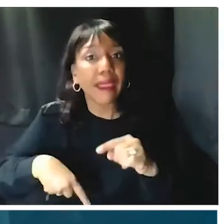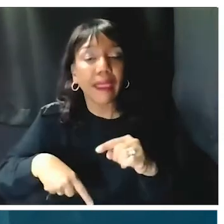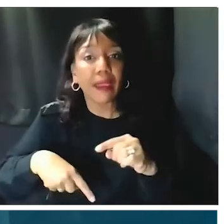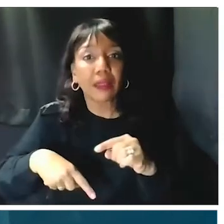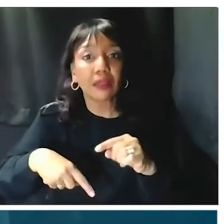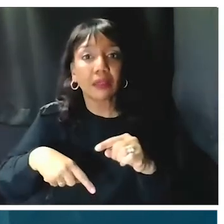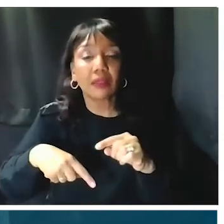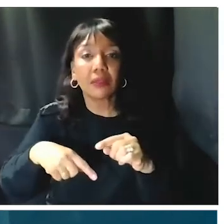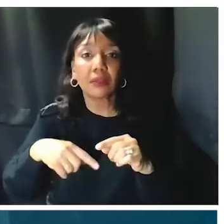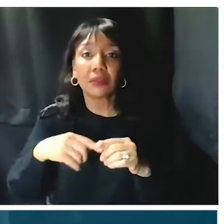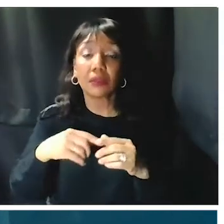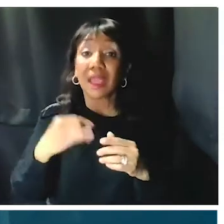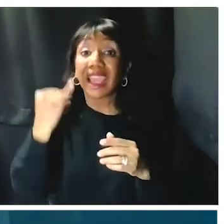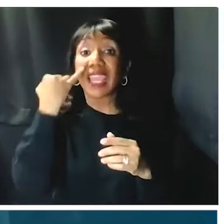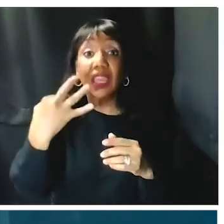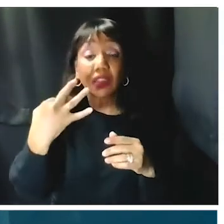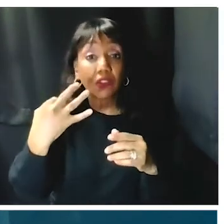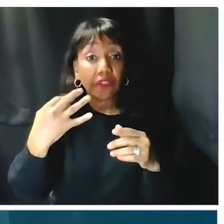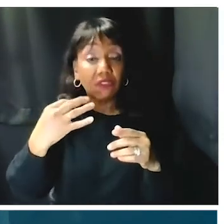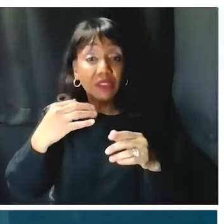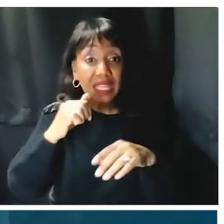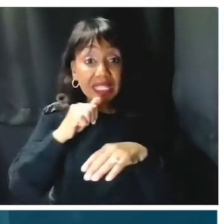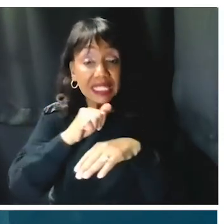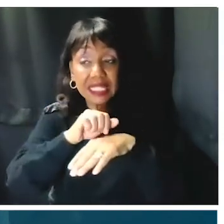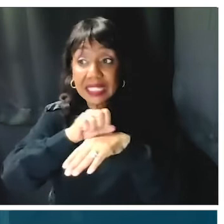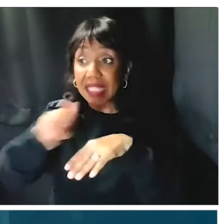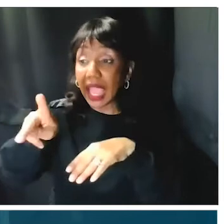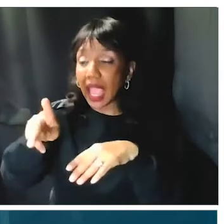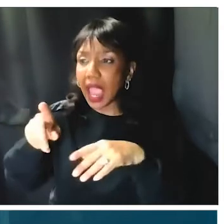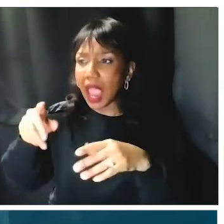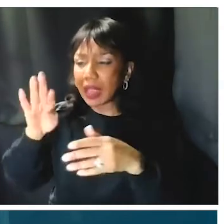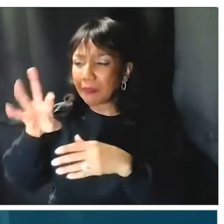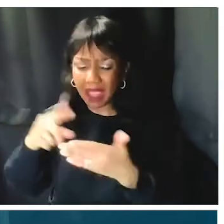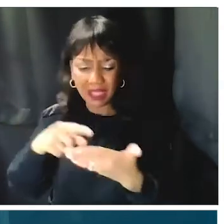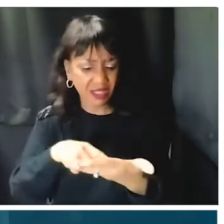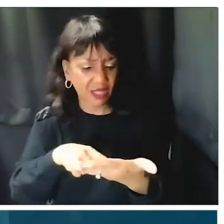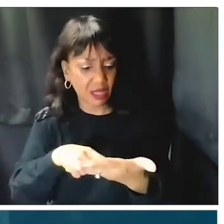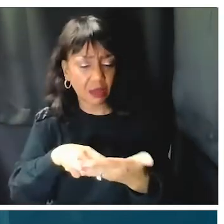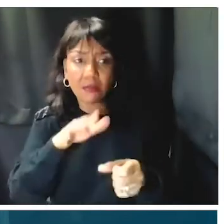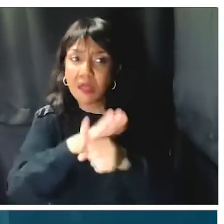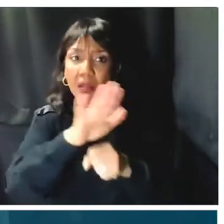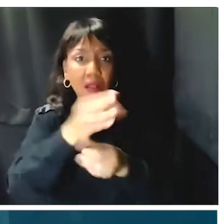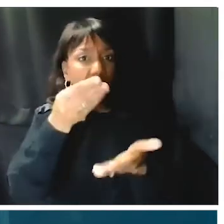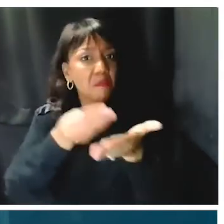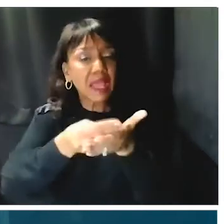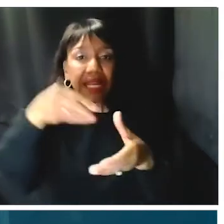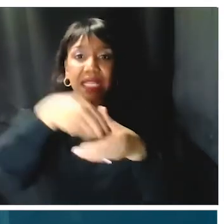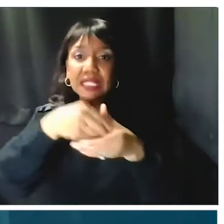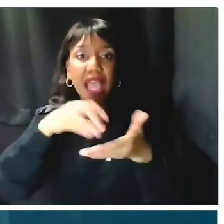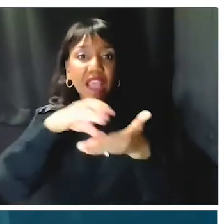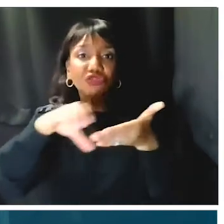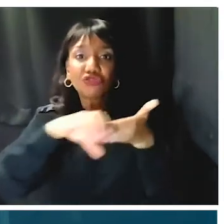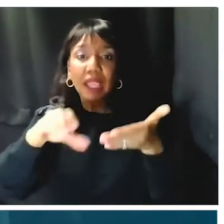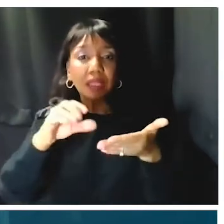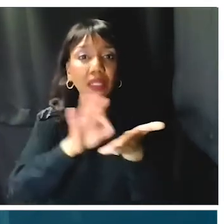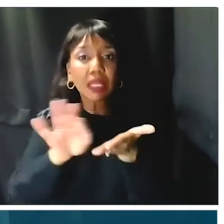payment. If the transaction is sent to your bank and the bank recognizes that you do not have the funds in your checking